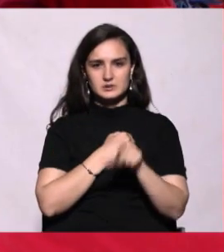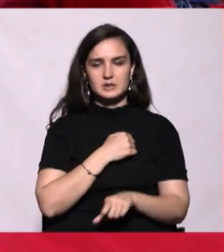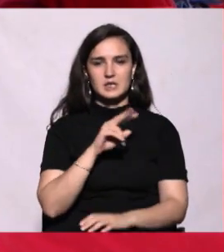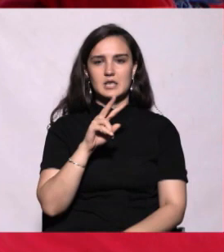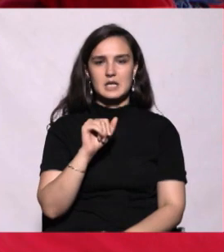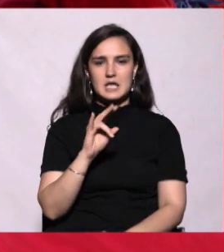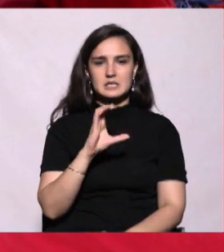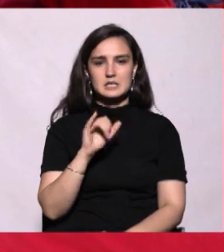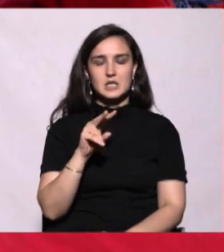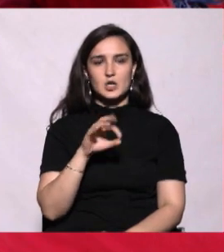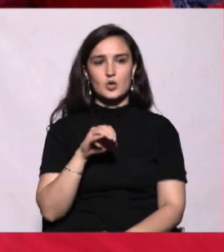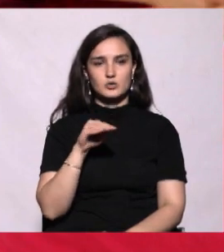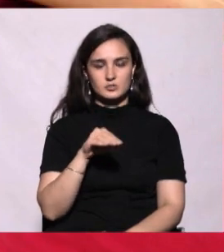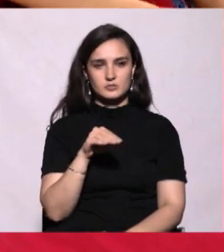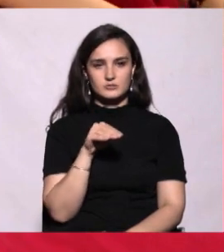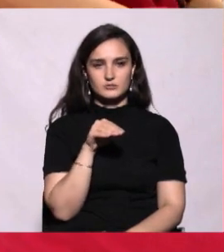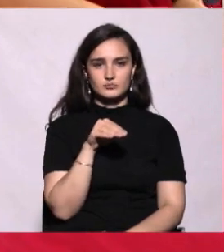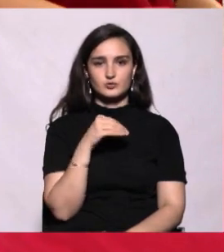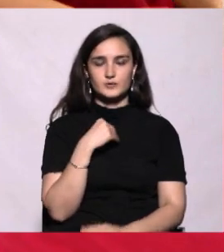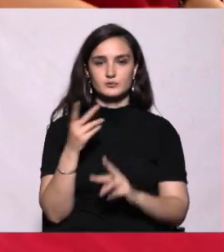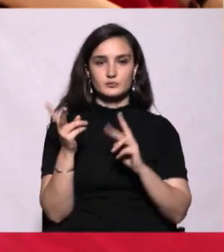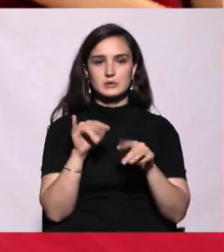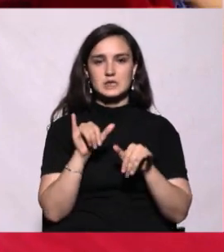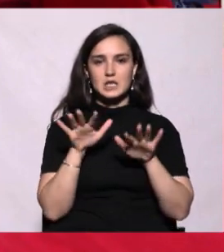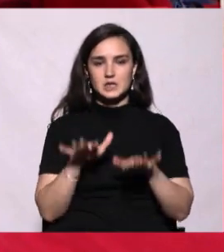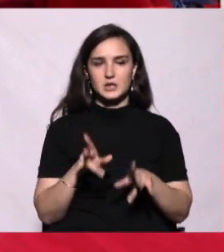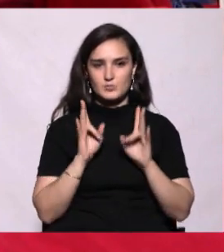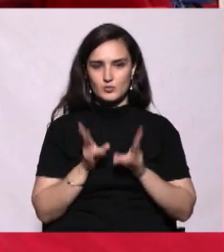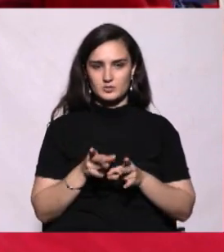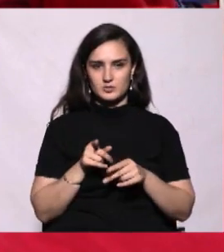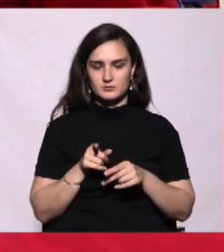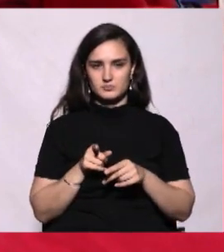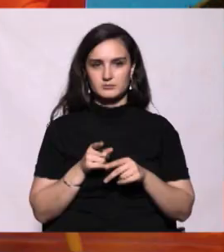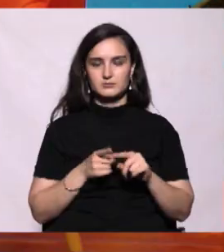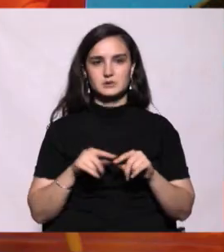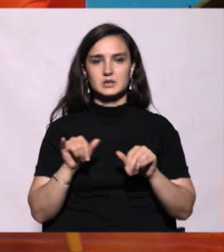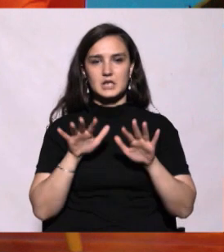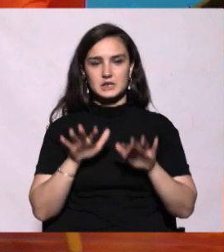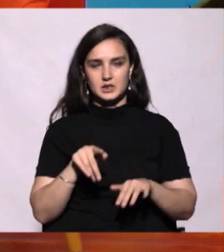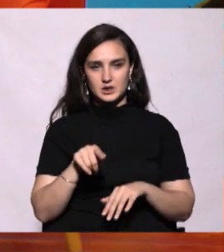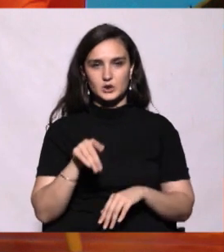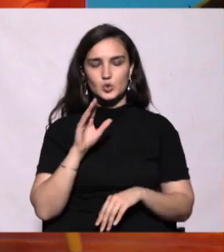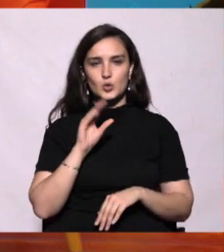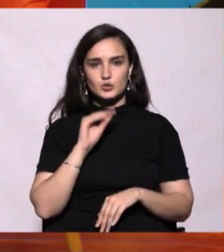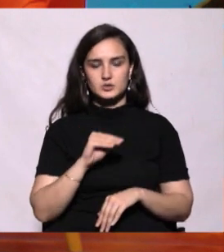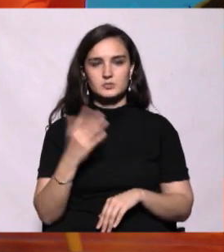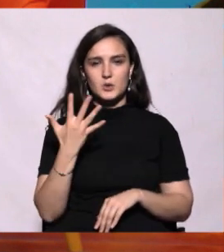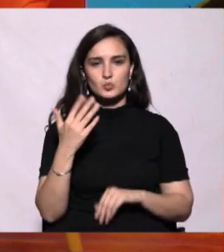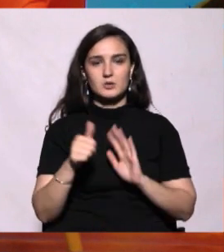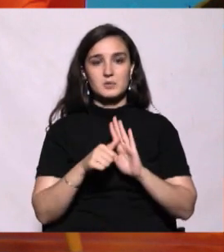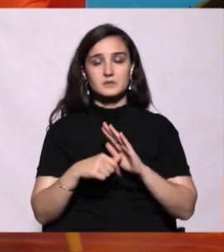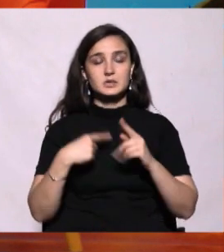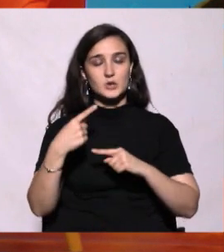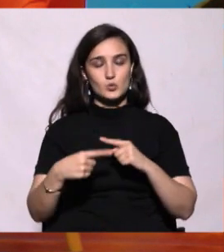Lancelot. From there, we had a look at the setting. Remember, it's set in the late 5th and 6th